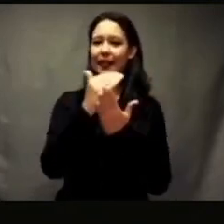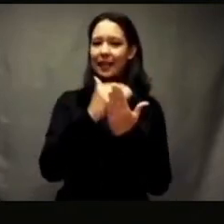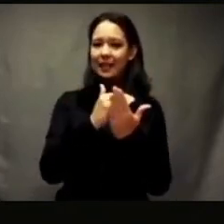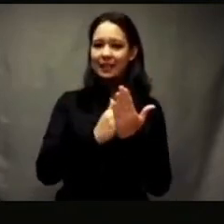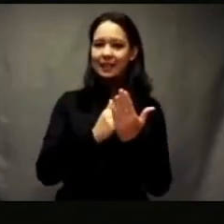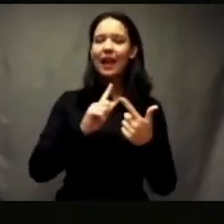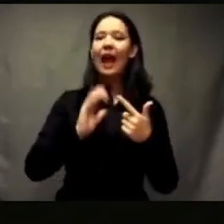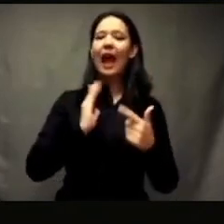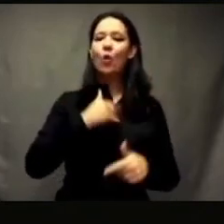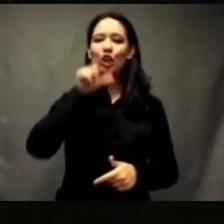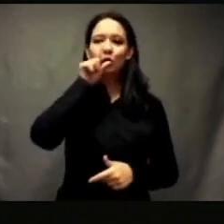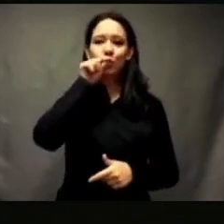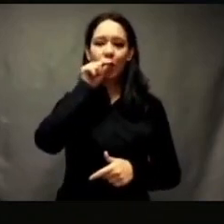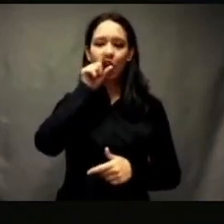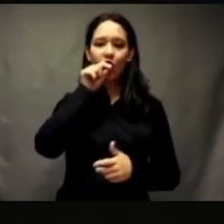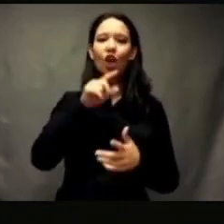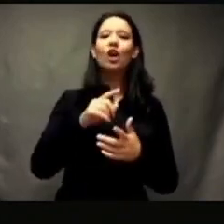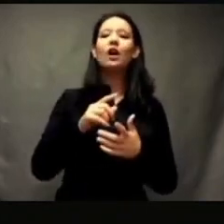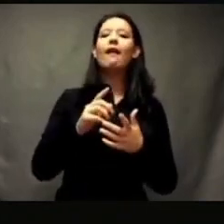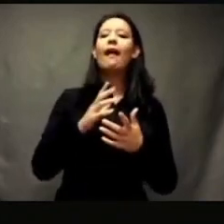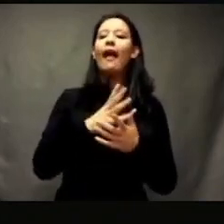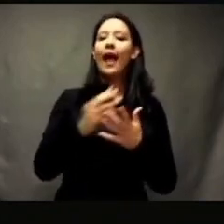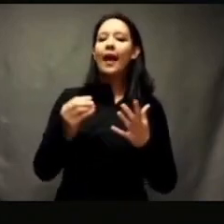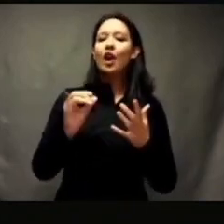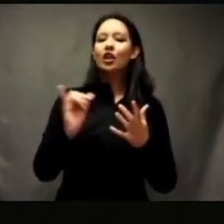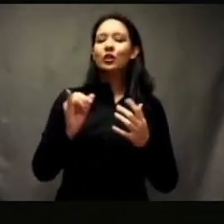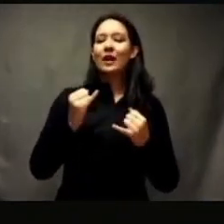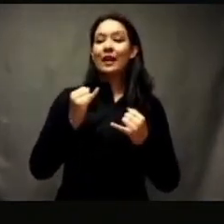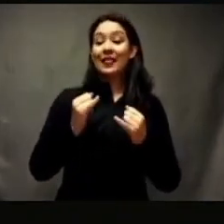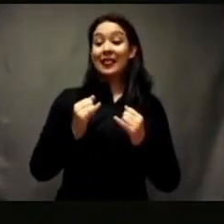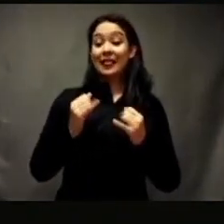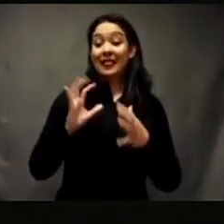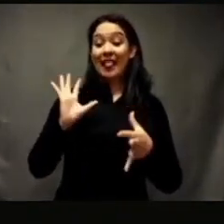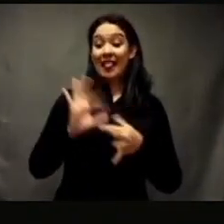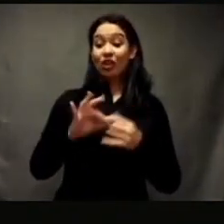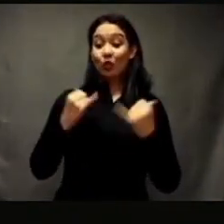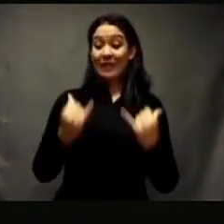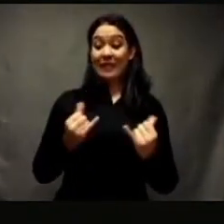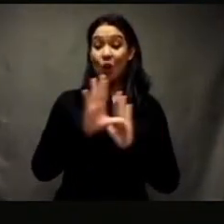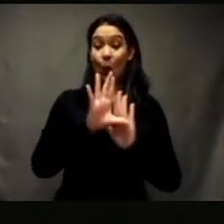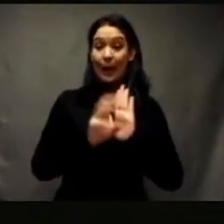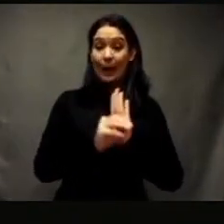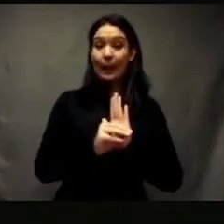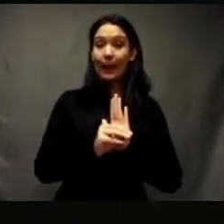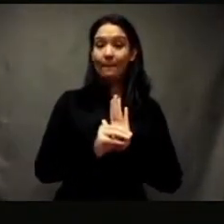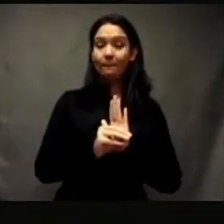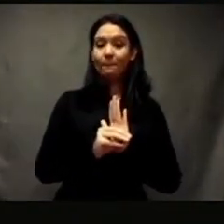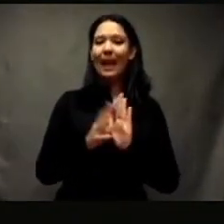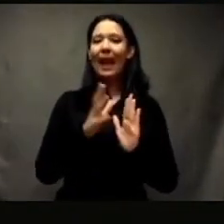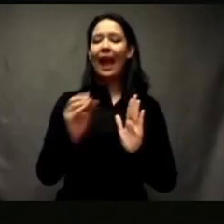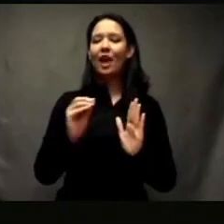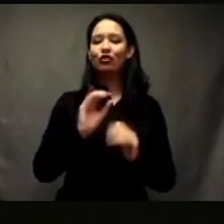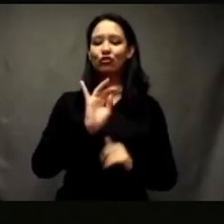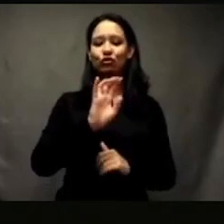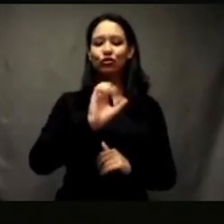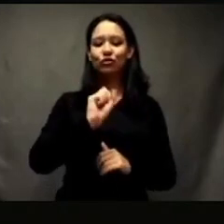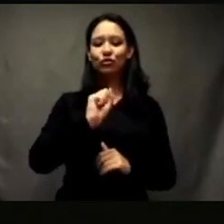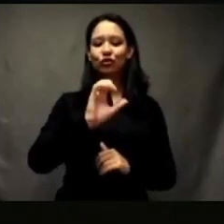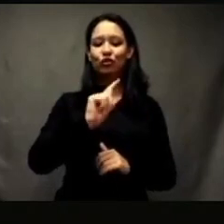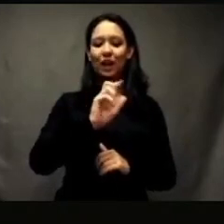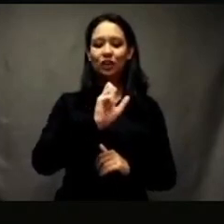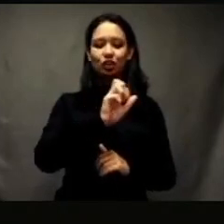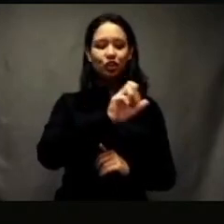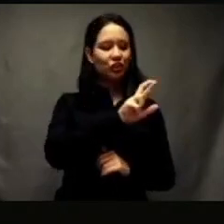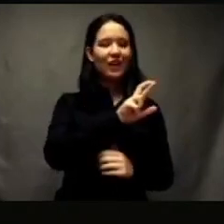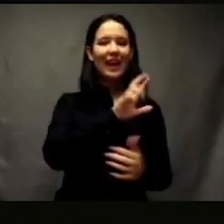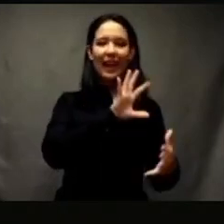And then also I gave the link to the existing curriculum and ScratchJr Connect. And I can't emphasize enough how much I